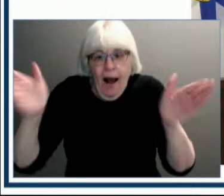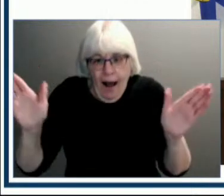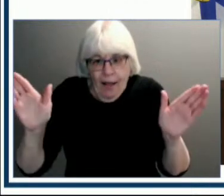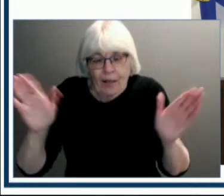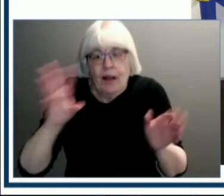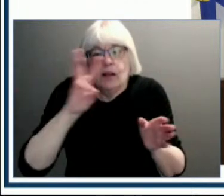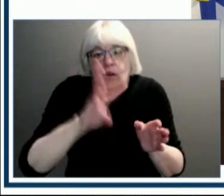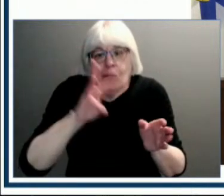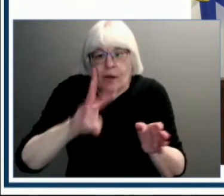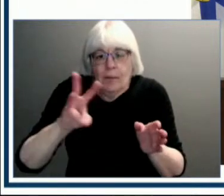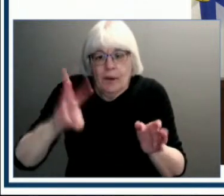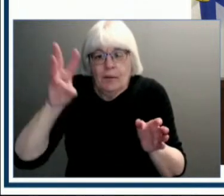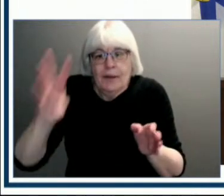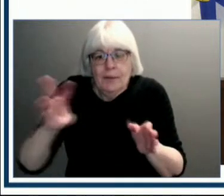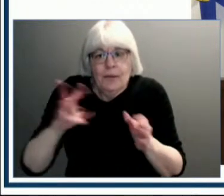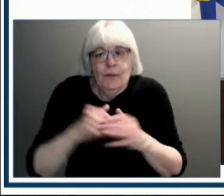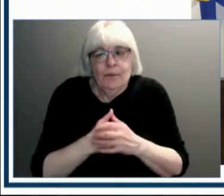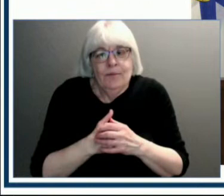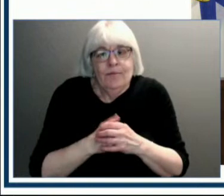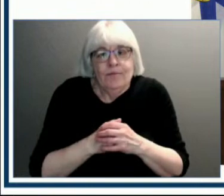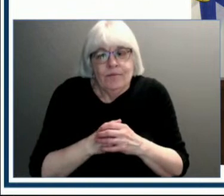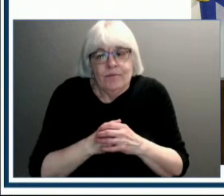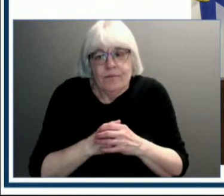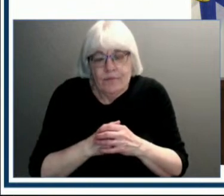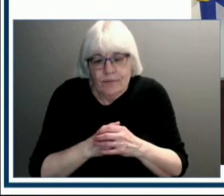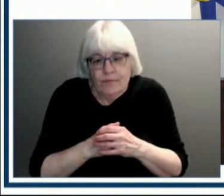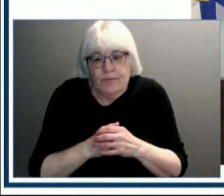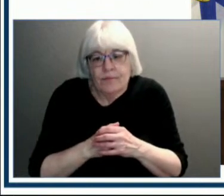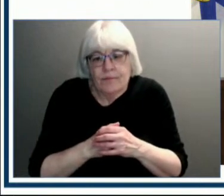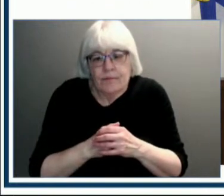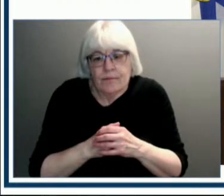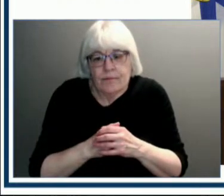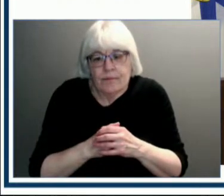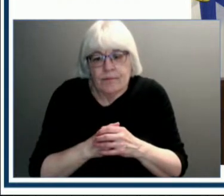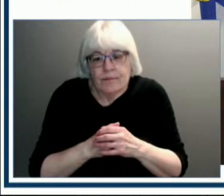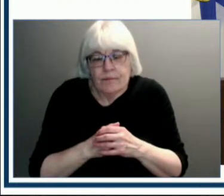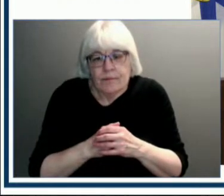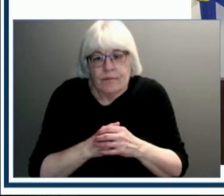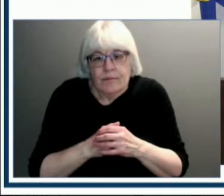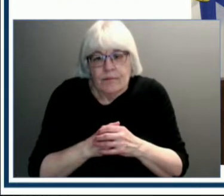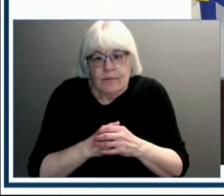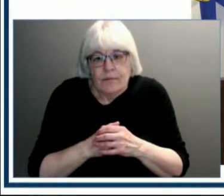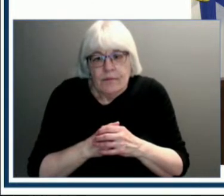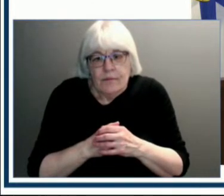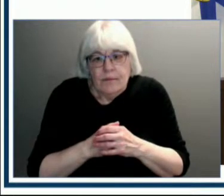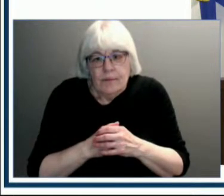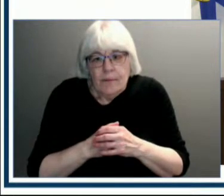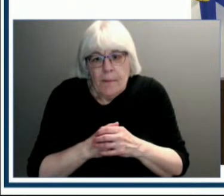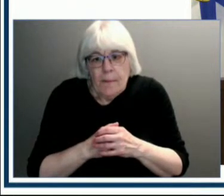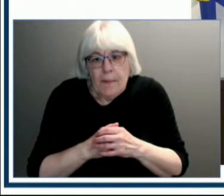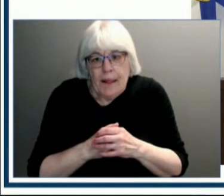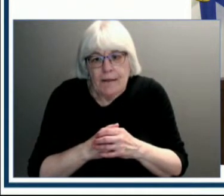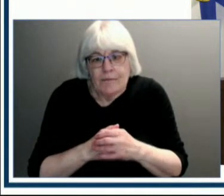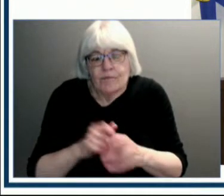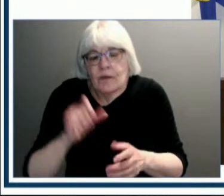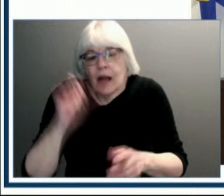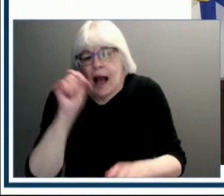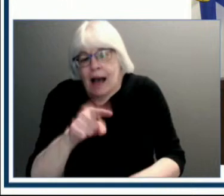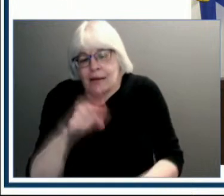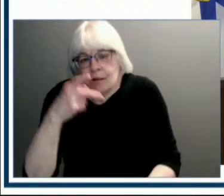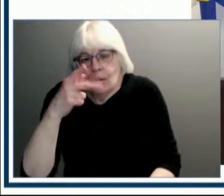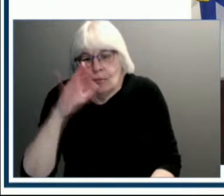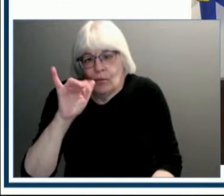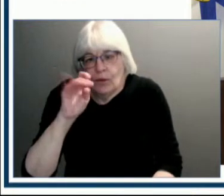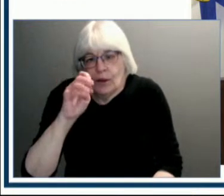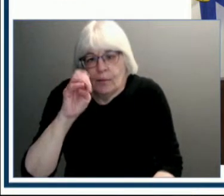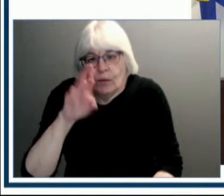question. Thank you very much. And I think this question's for the Premier. Why have the ventilation systems